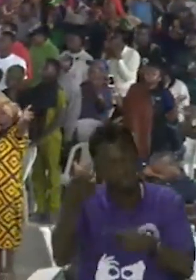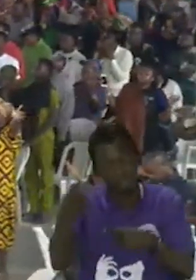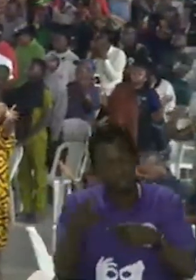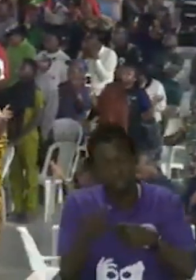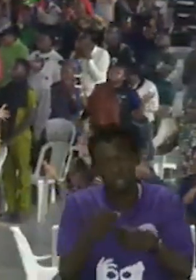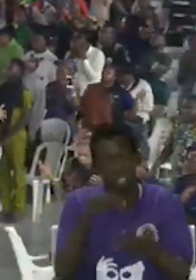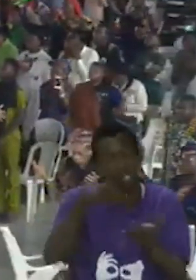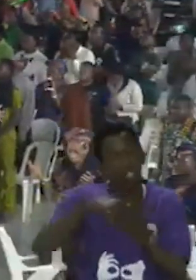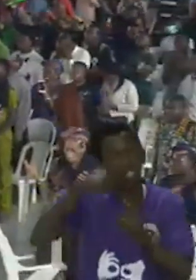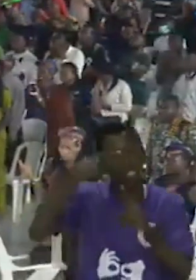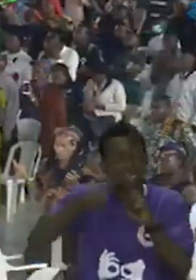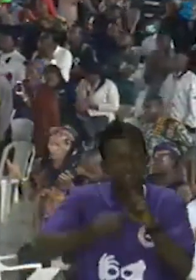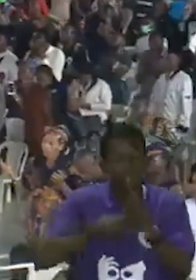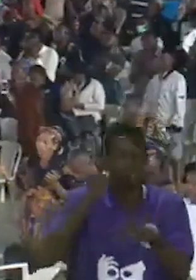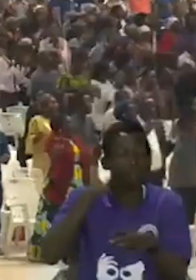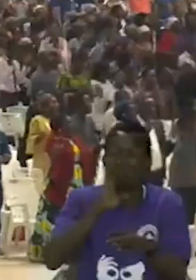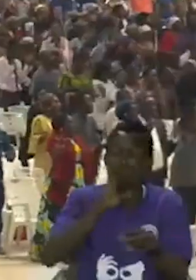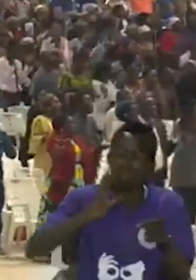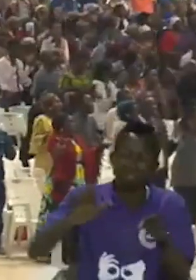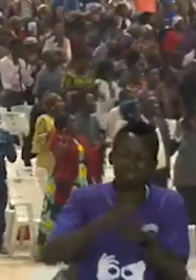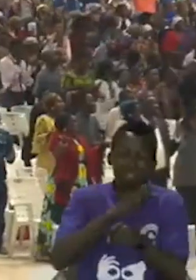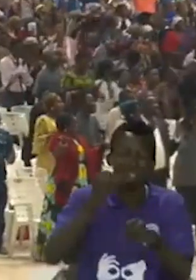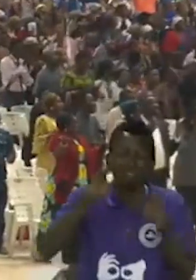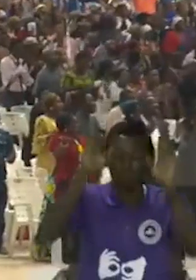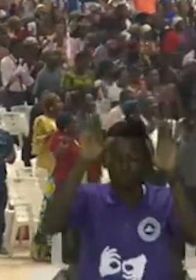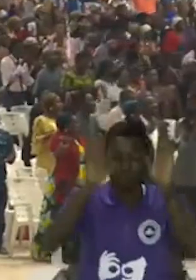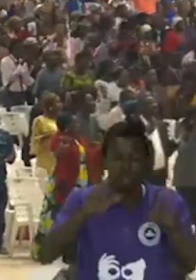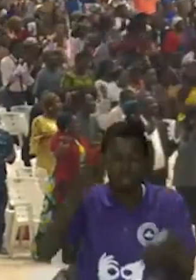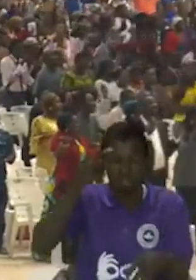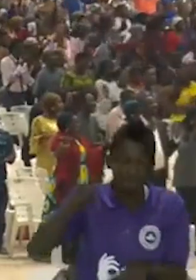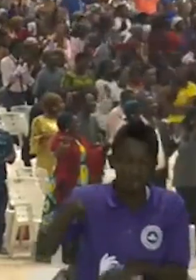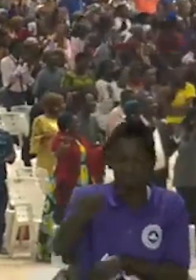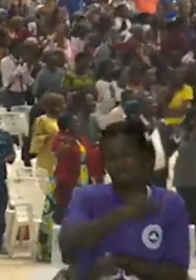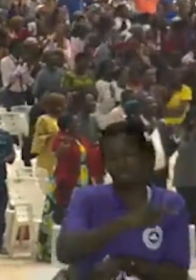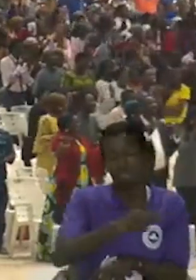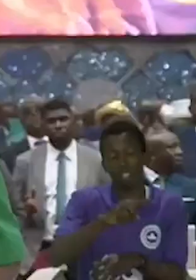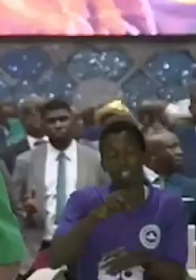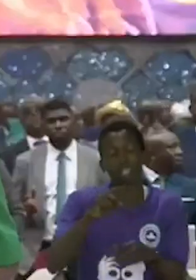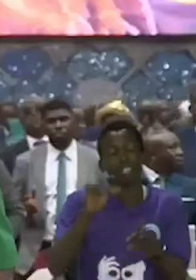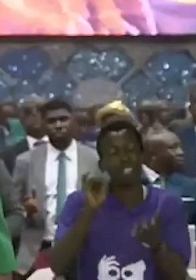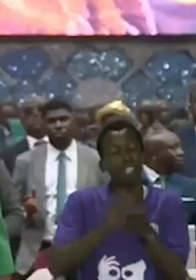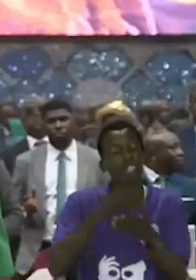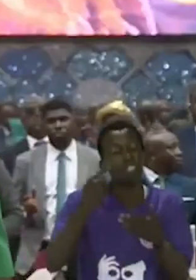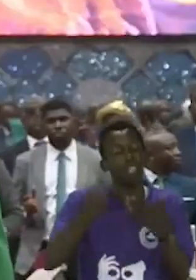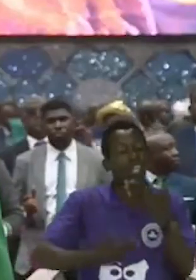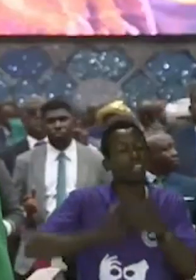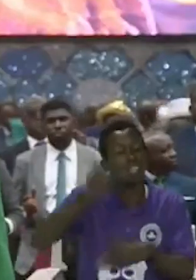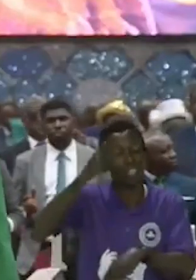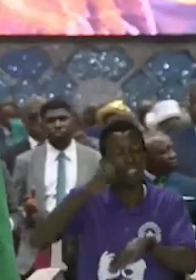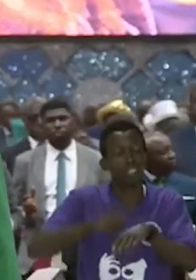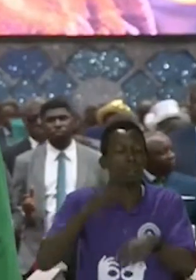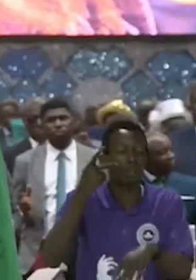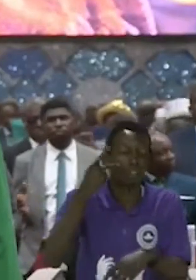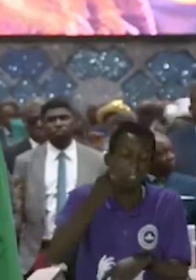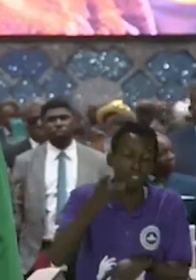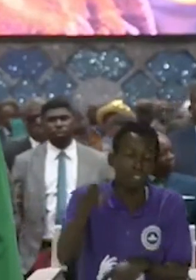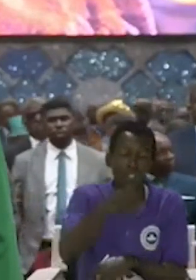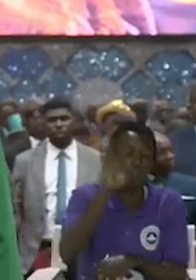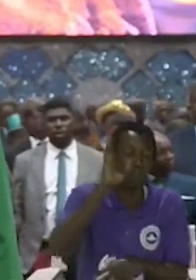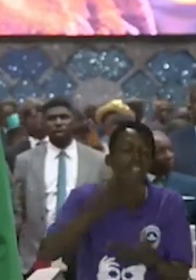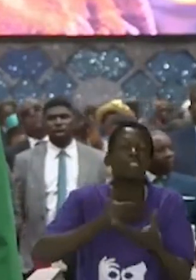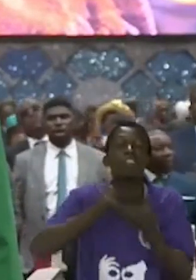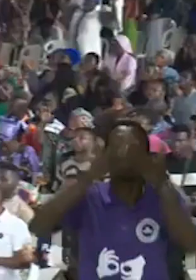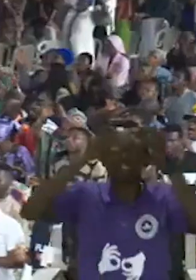This month will be full of miracles for you. By the next time I see you, you'll be shouting